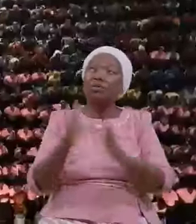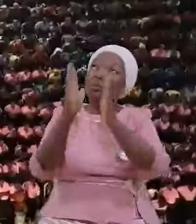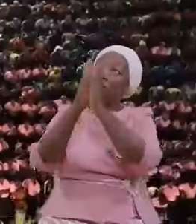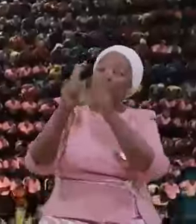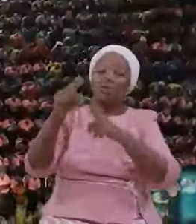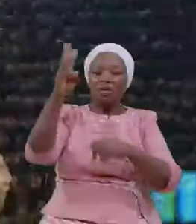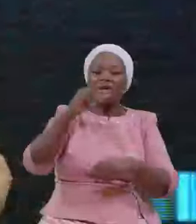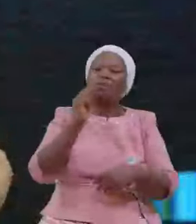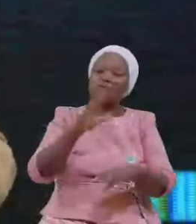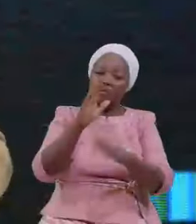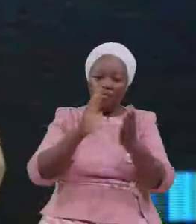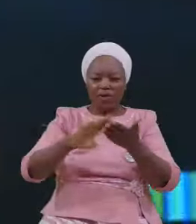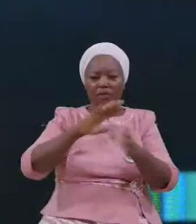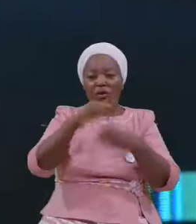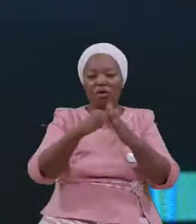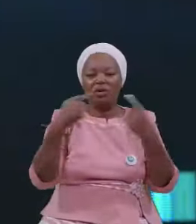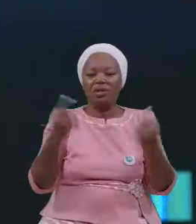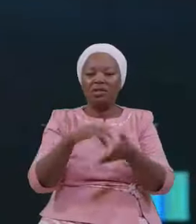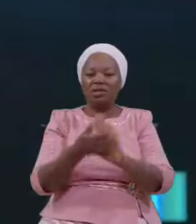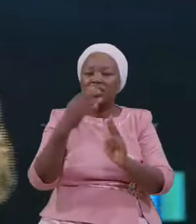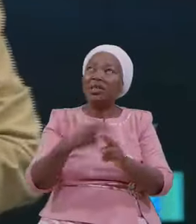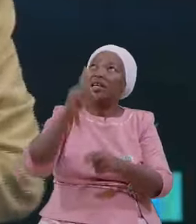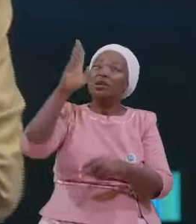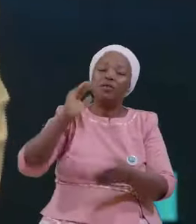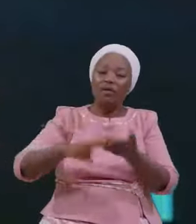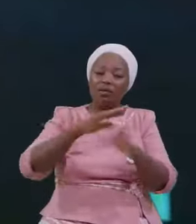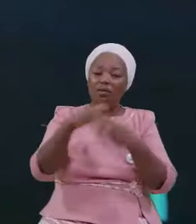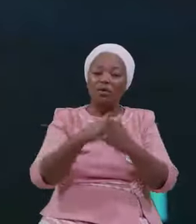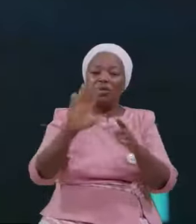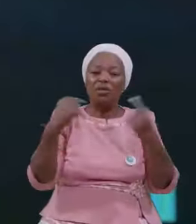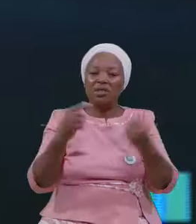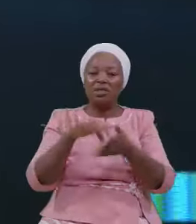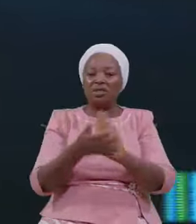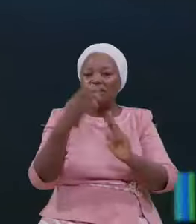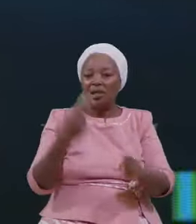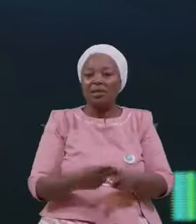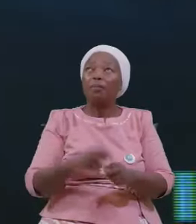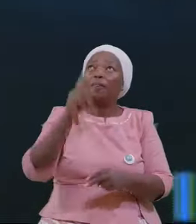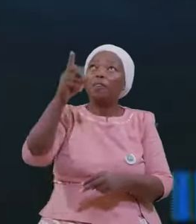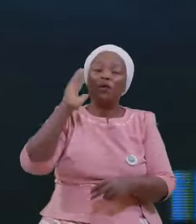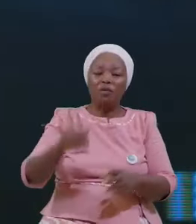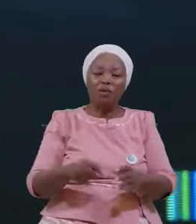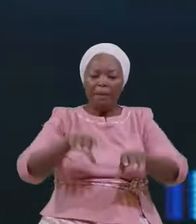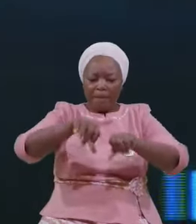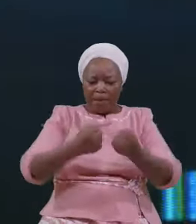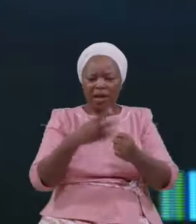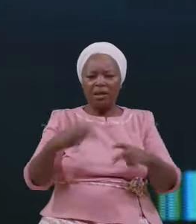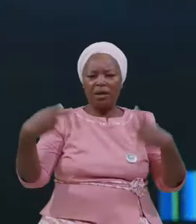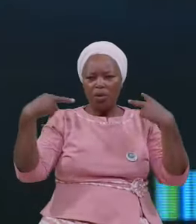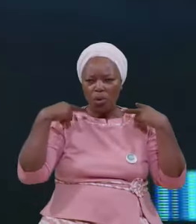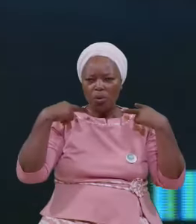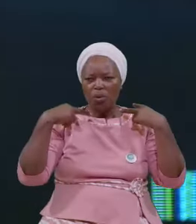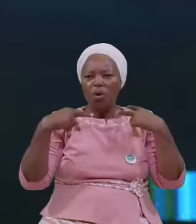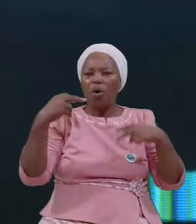sin. I said he will forgive your sin. He will break the yoke of